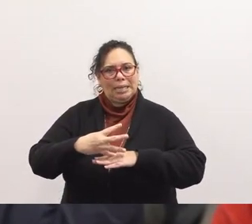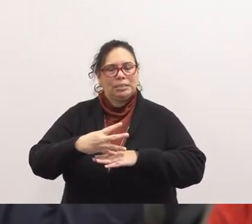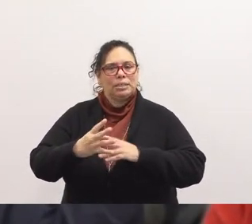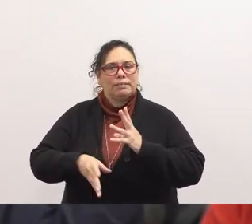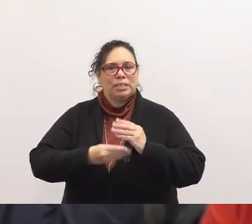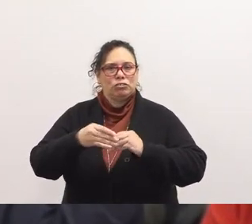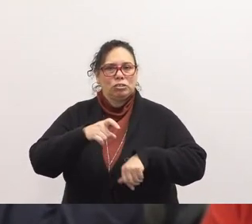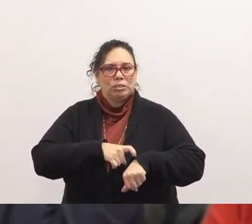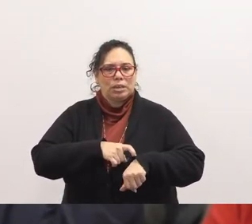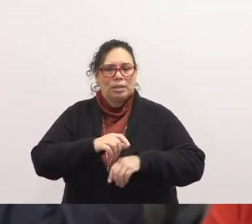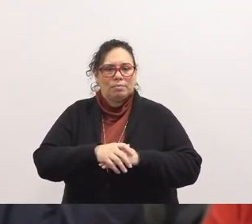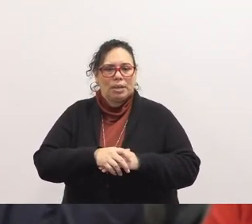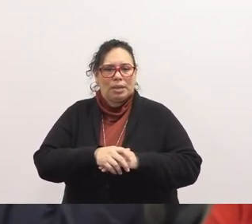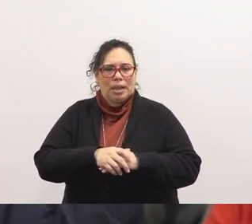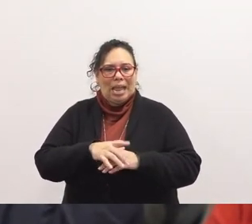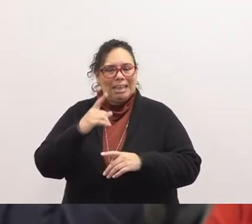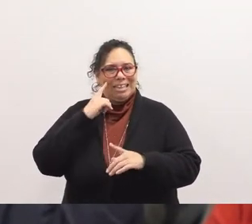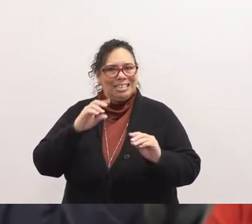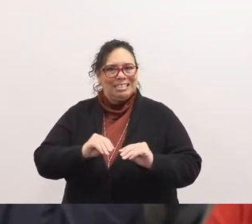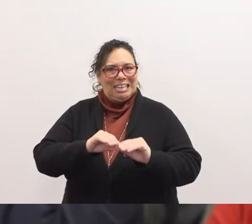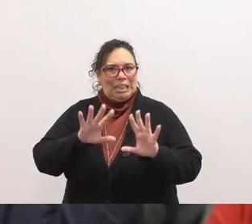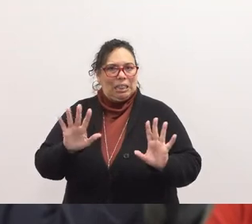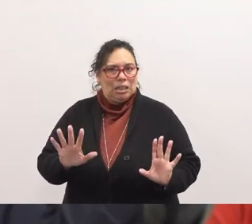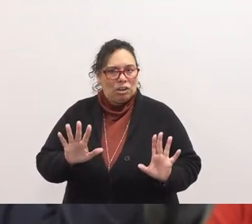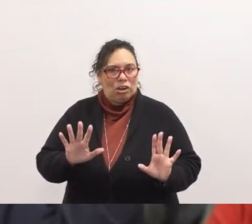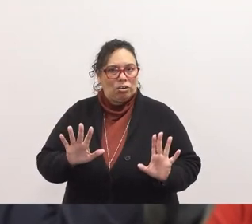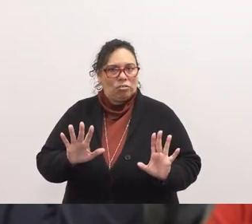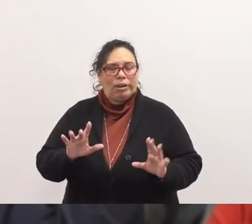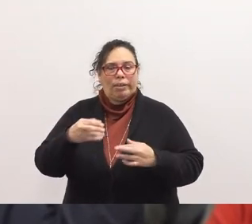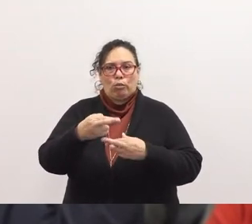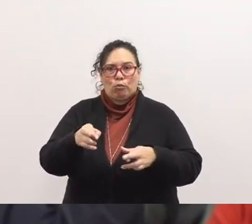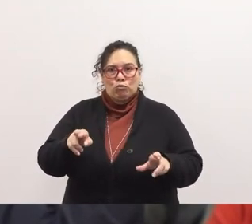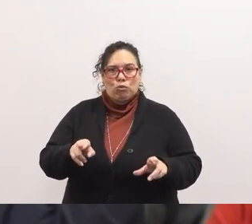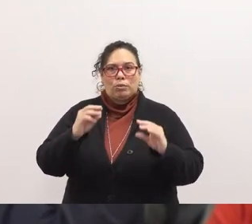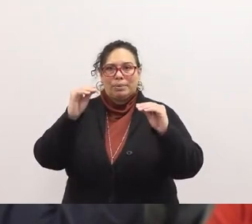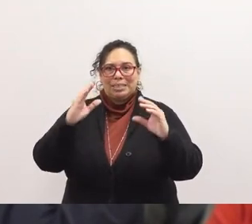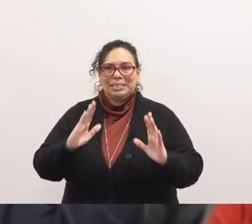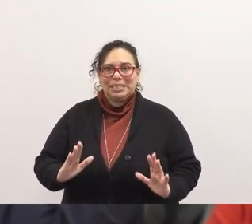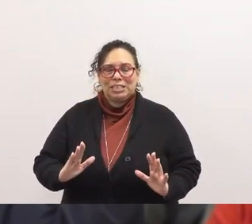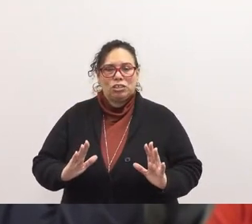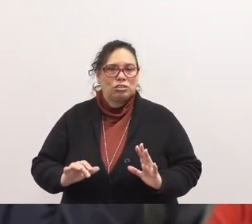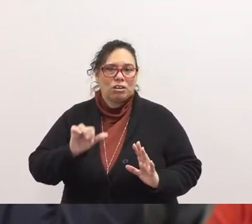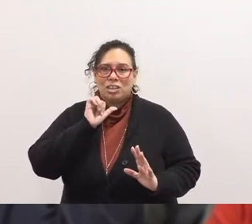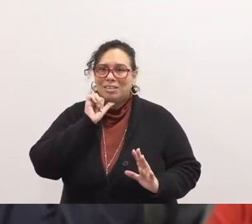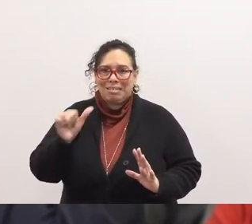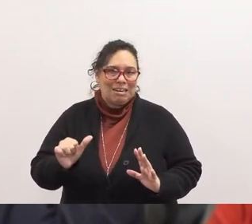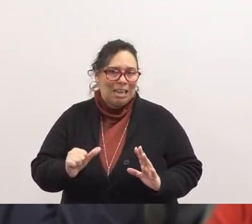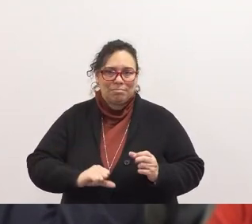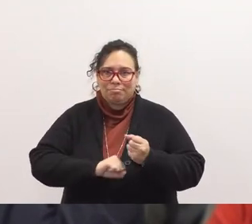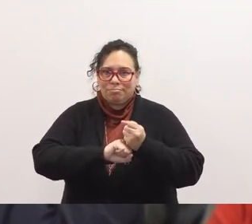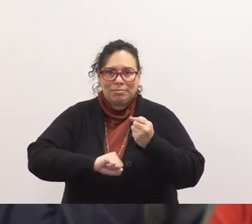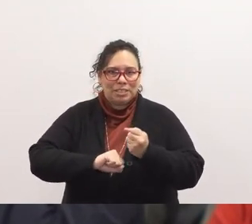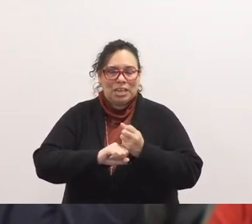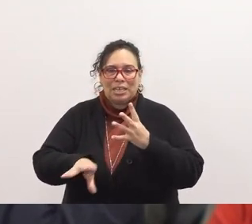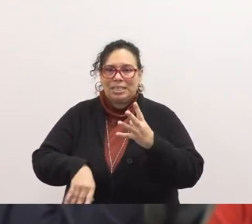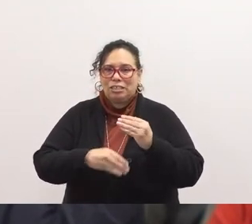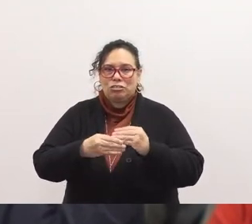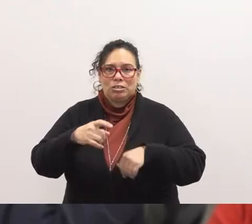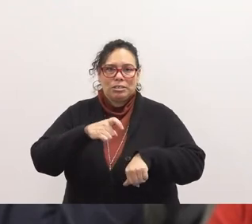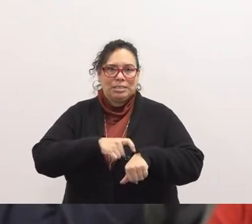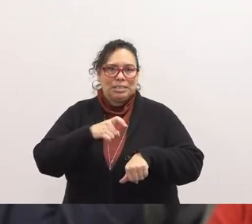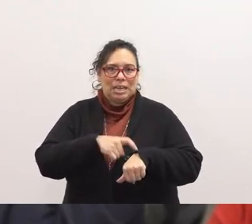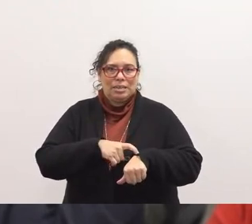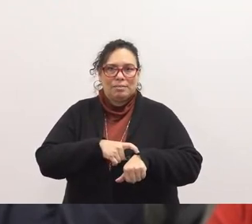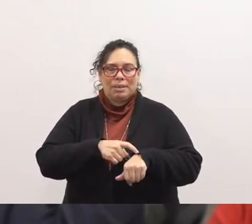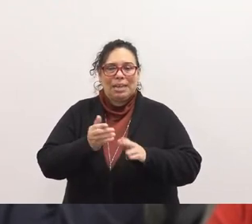time. I think it's pretty clear that in the room, teachers are not in favor of additional time being